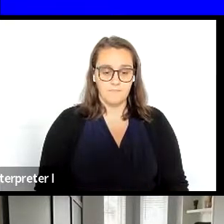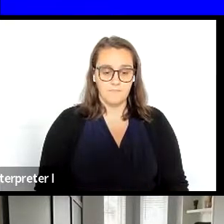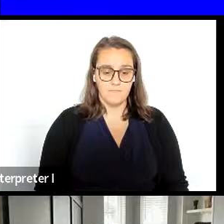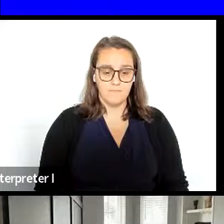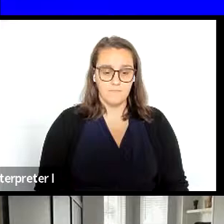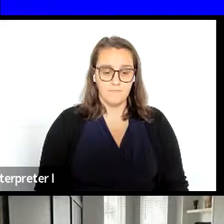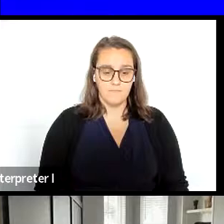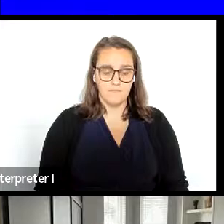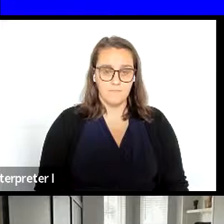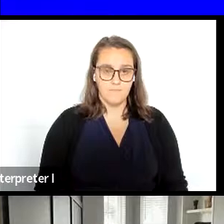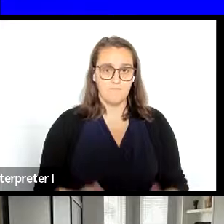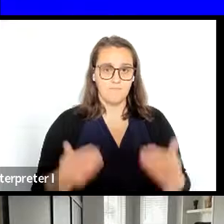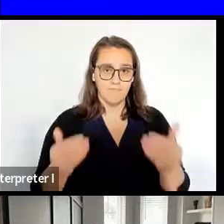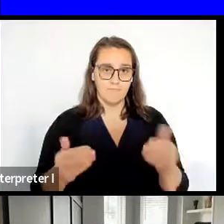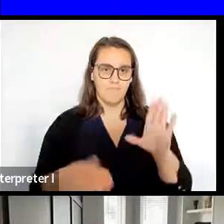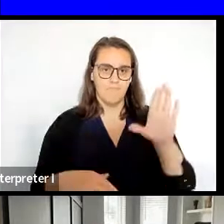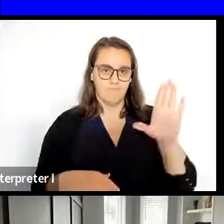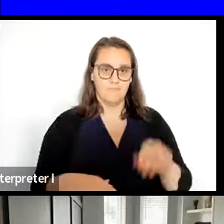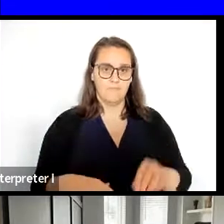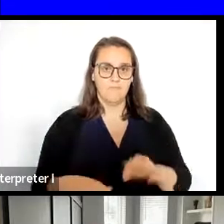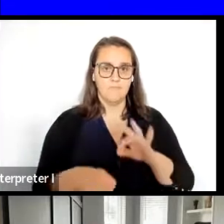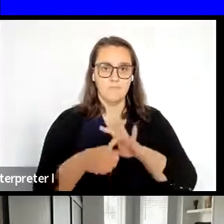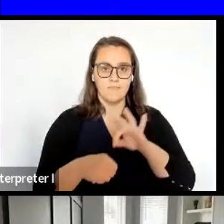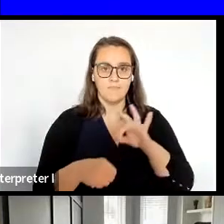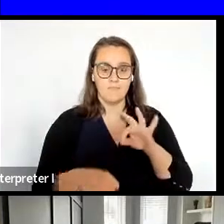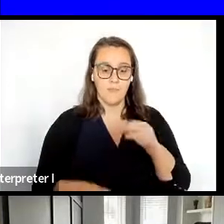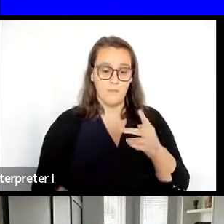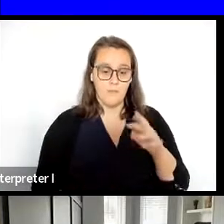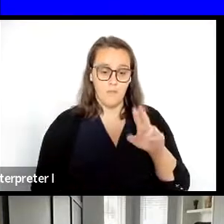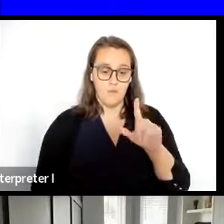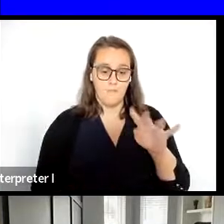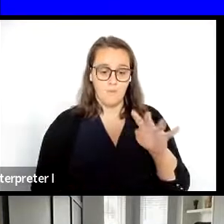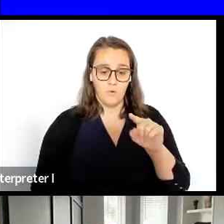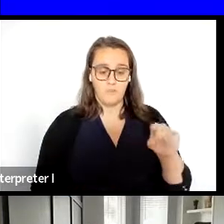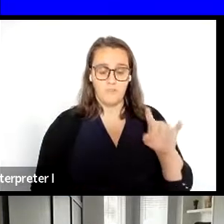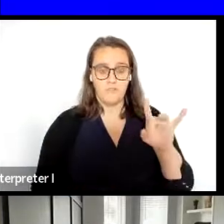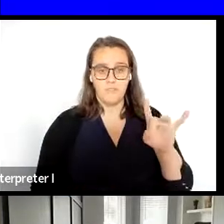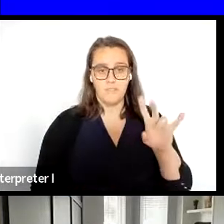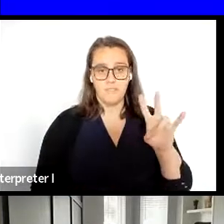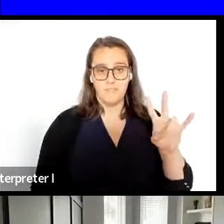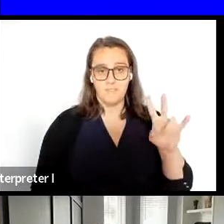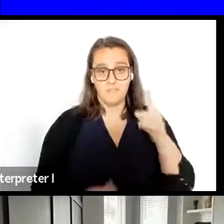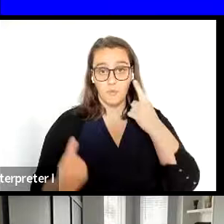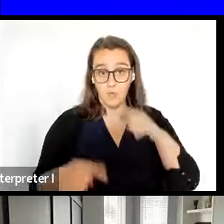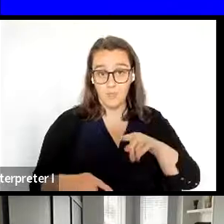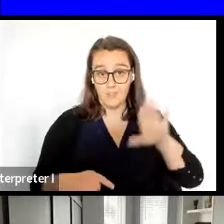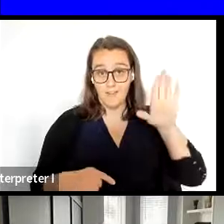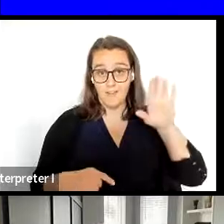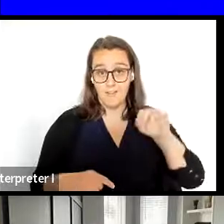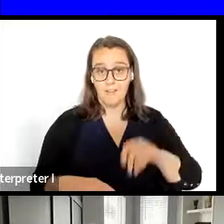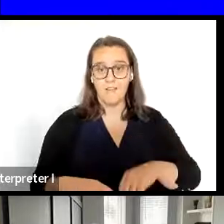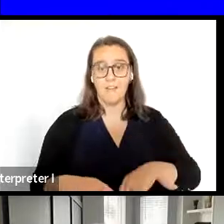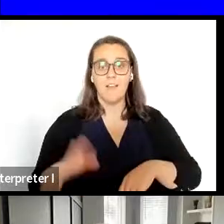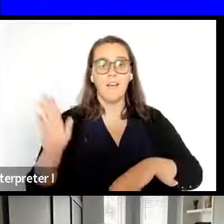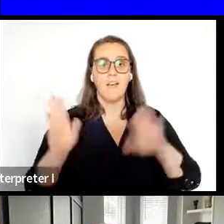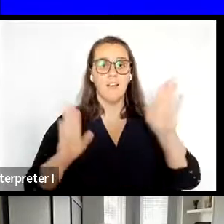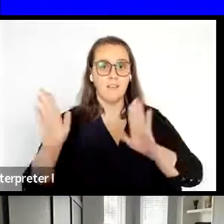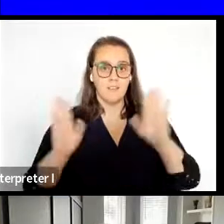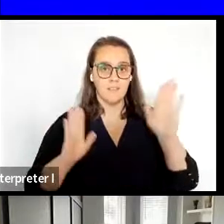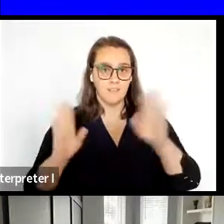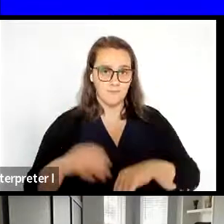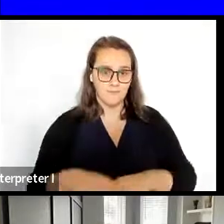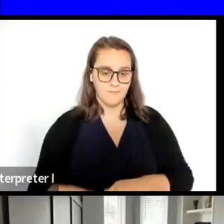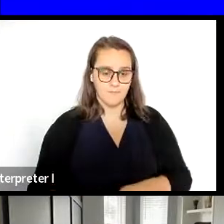We will do this by voice vote on PR 24-877. All those in favor say aye. Aye.